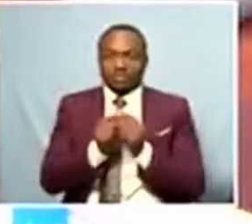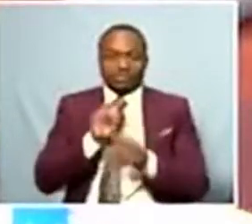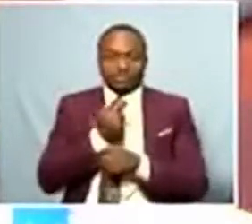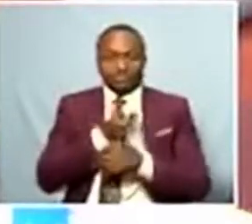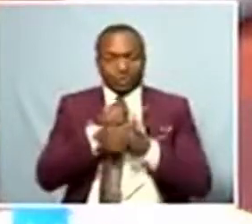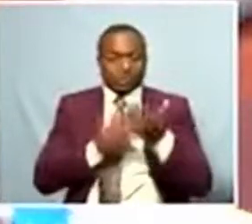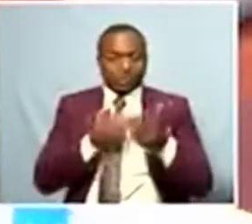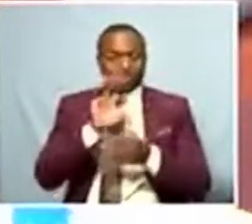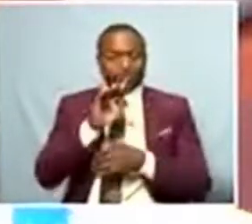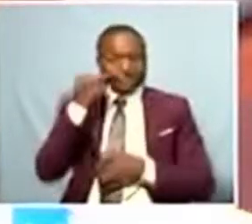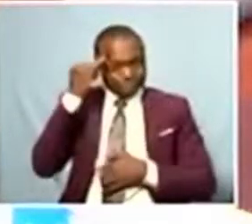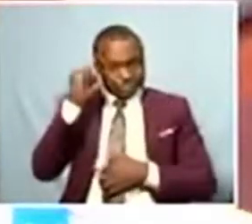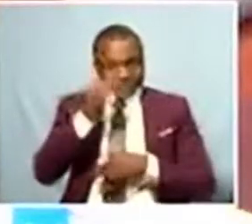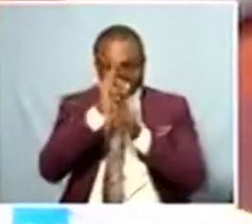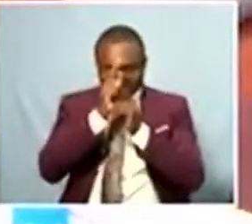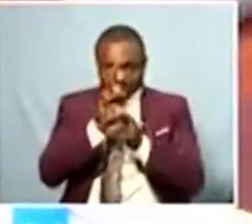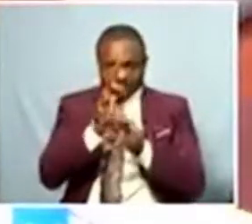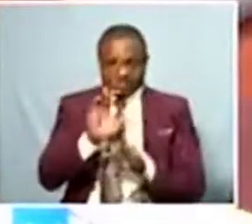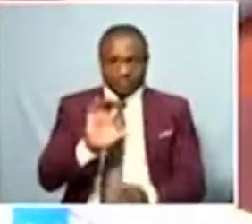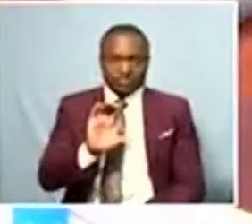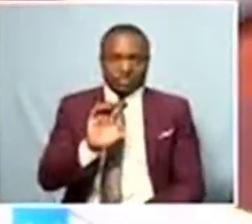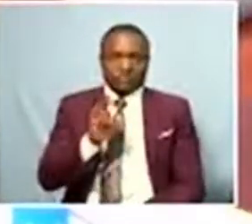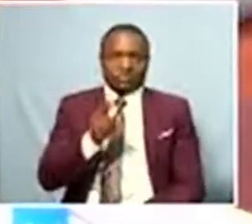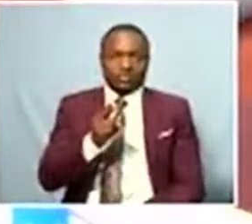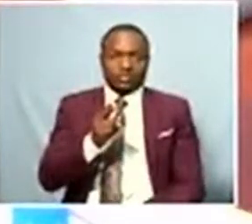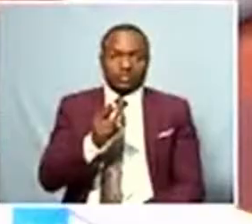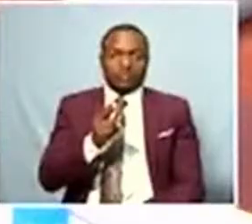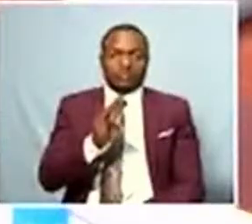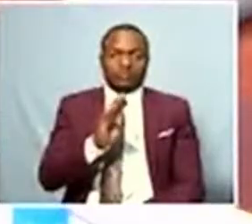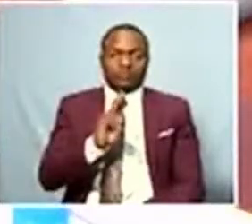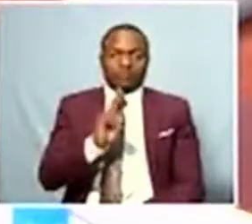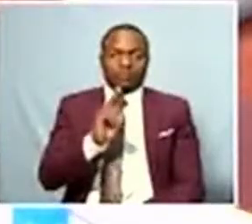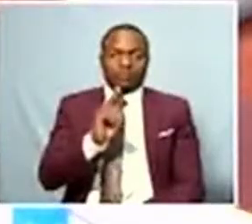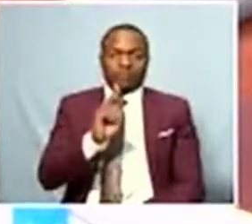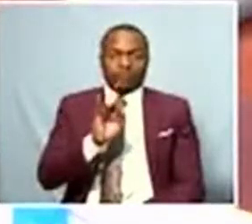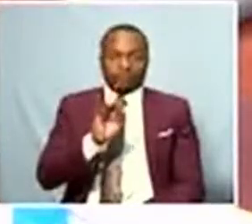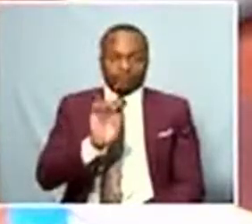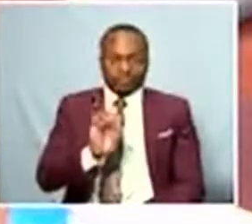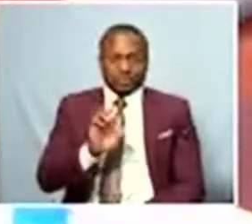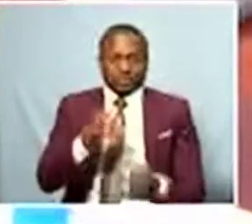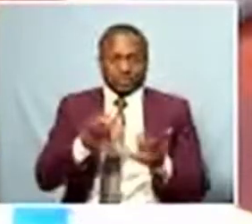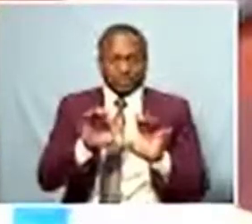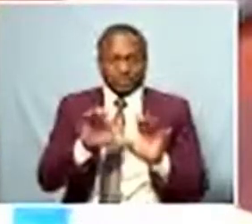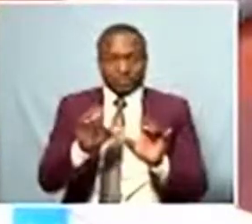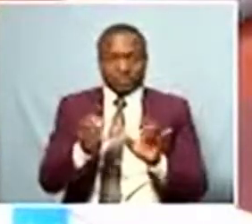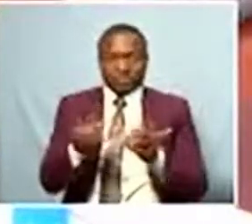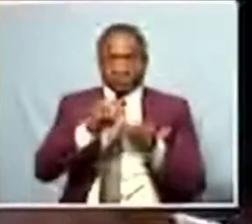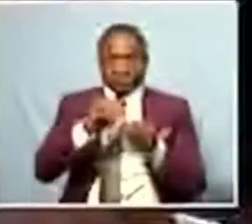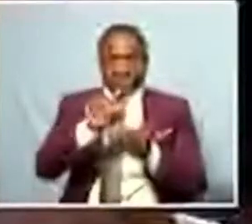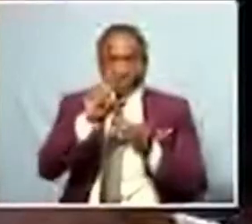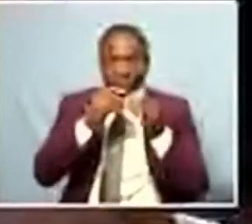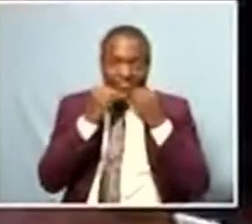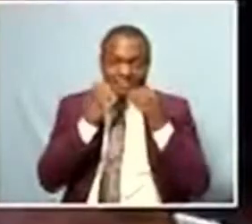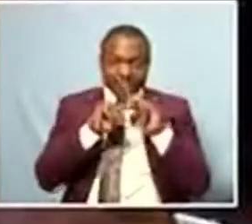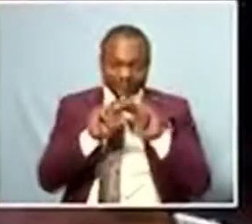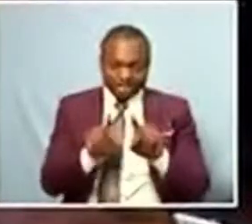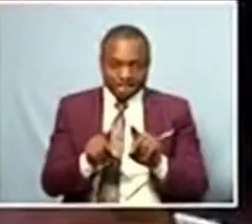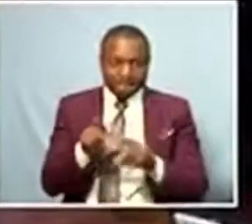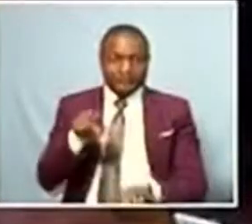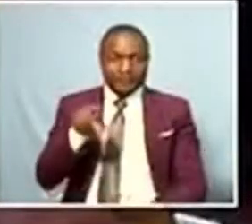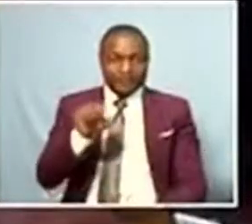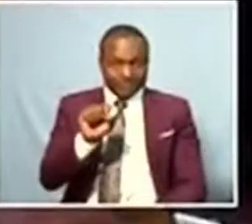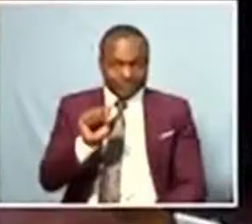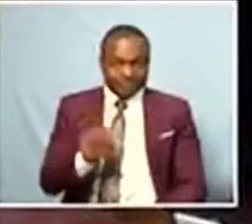on that? Honorable Chibuye, you may proceed so that we can combine. Thank you, Chairperson.